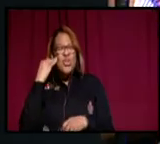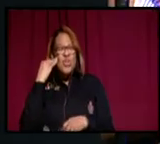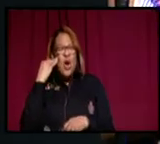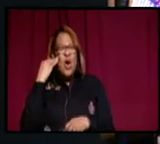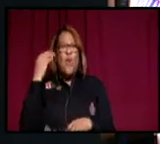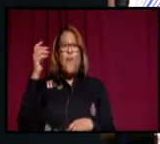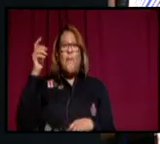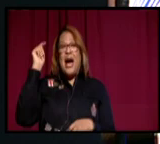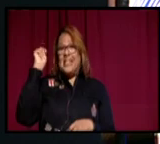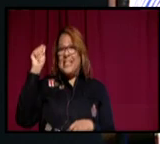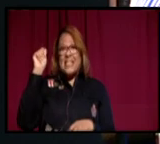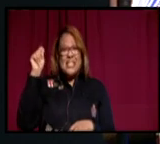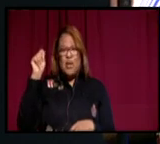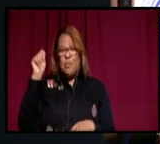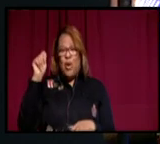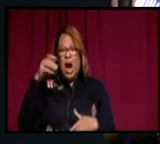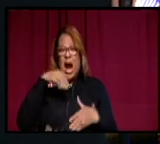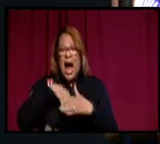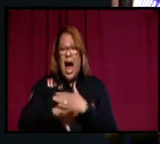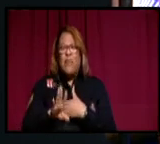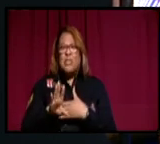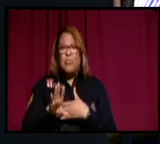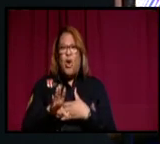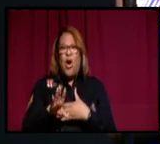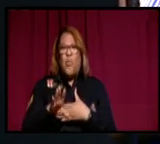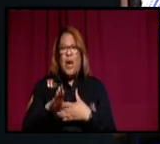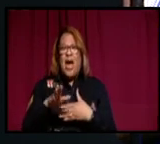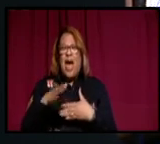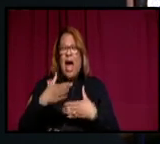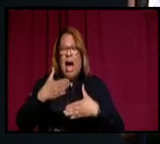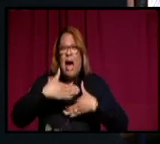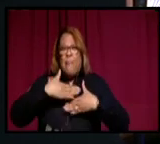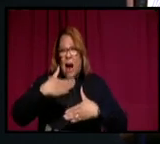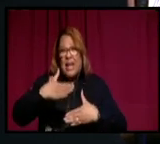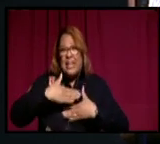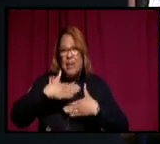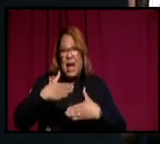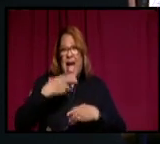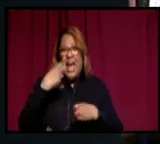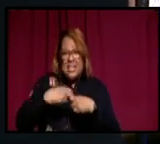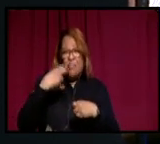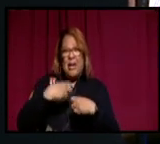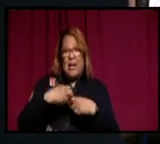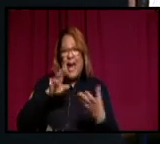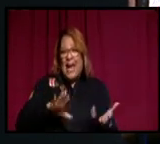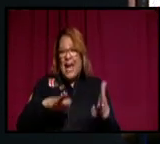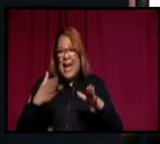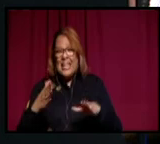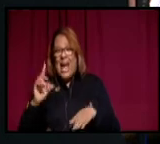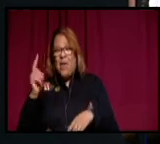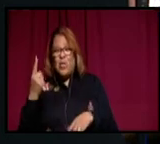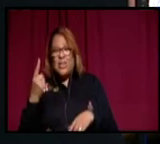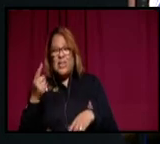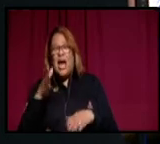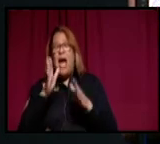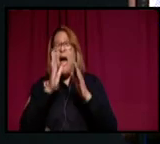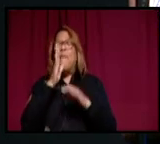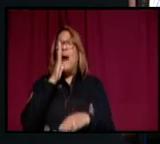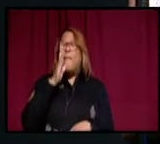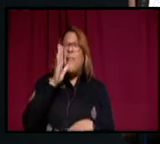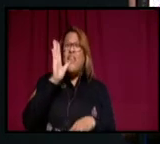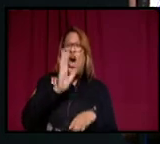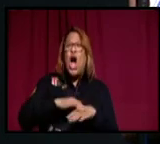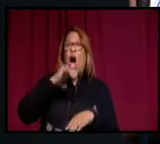of you have not. But I was born with bronchial asthma, and I died once, and my mother called me back to life through